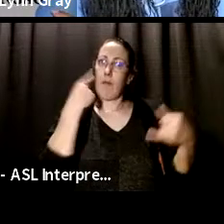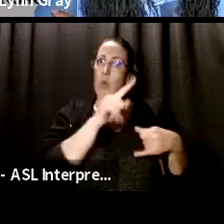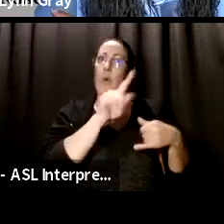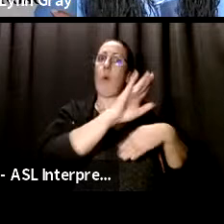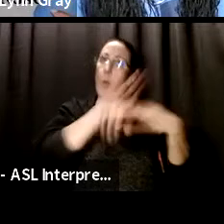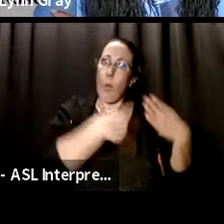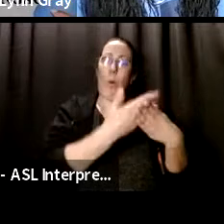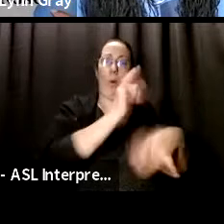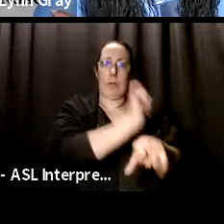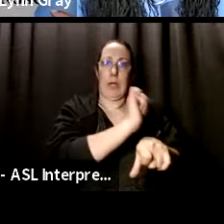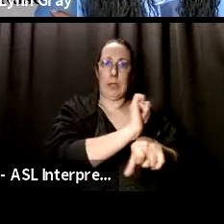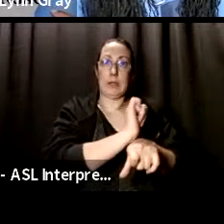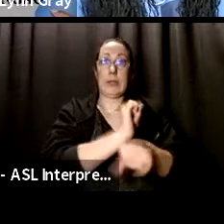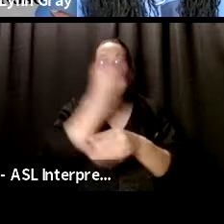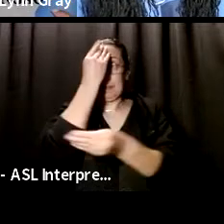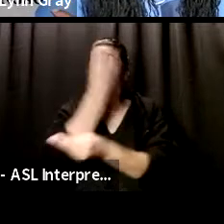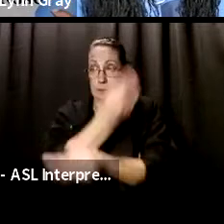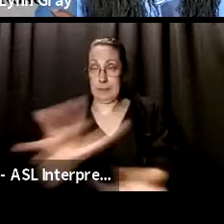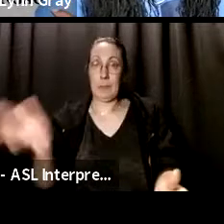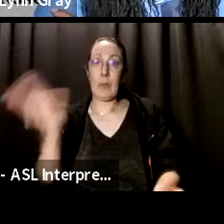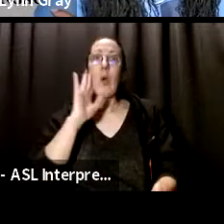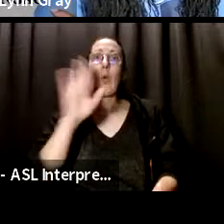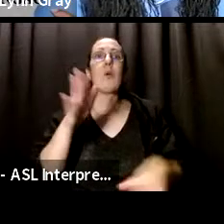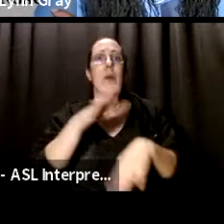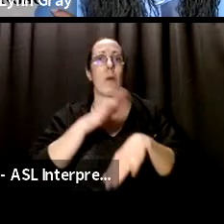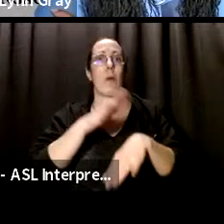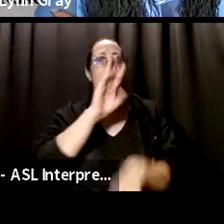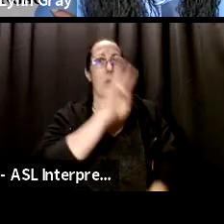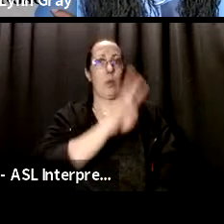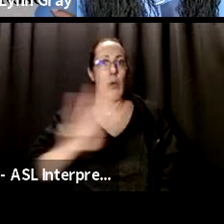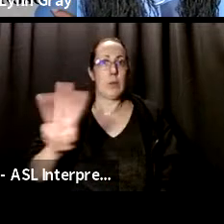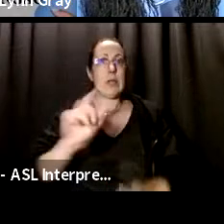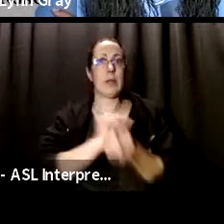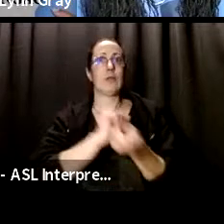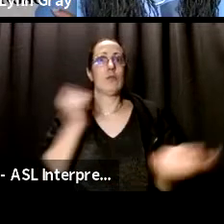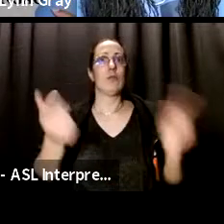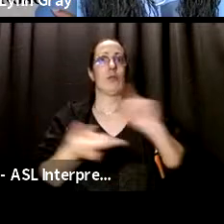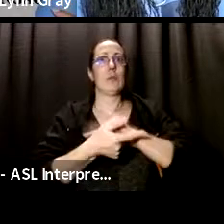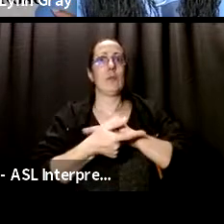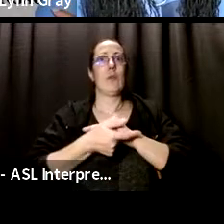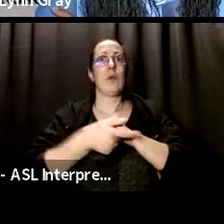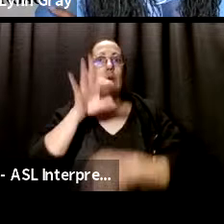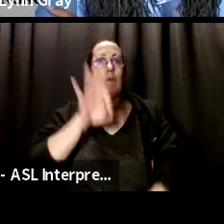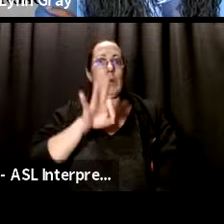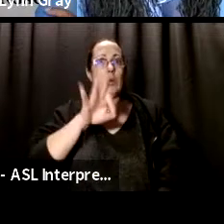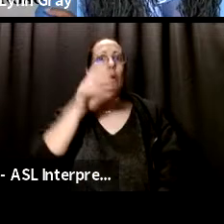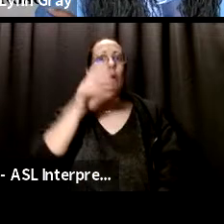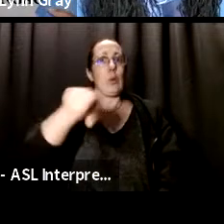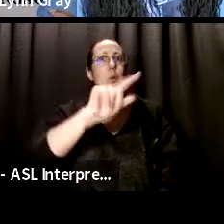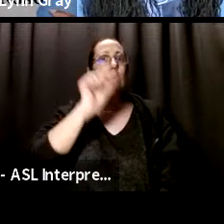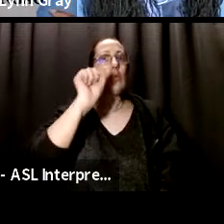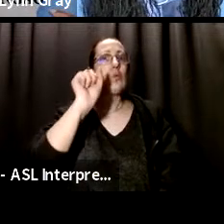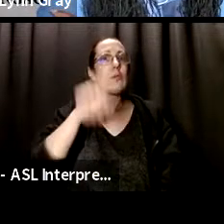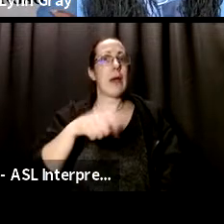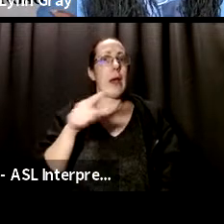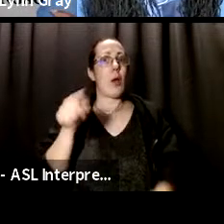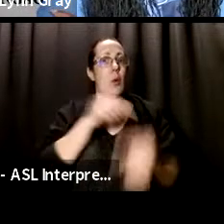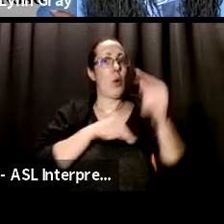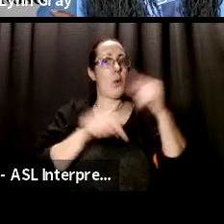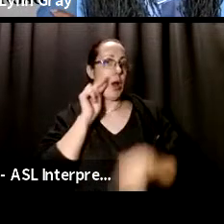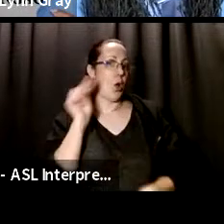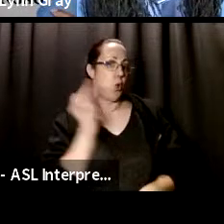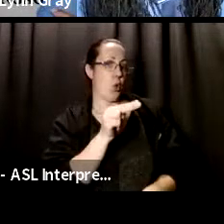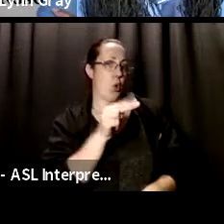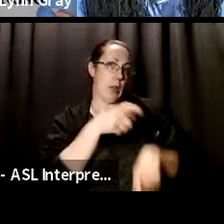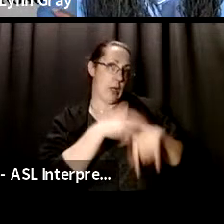to the public, that presentation will be posted on our website, Transform Fresno, so people can go back there and look at the specific timeline. But thank you for